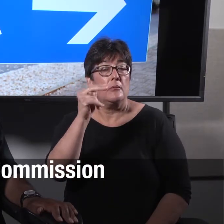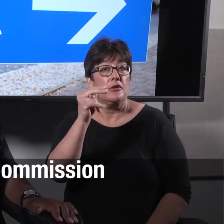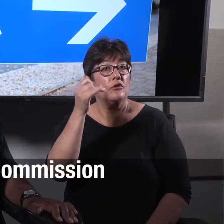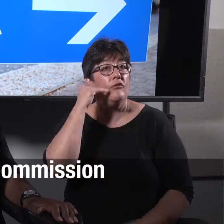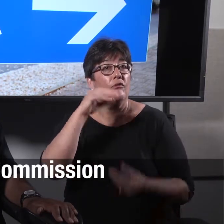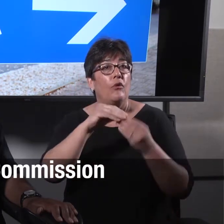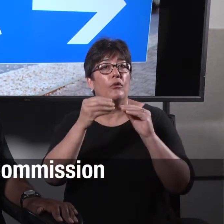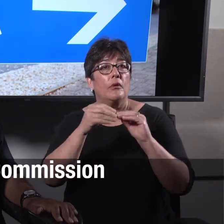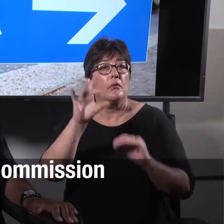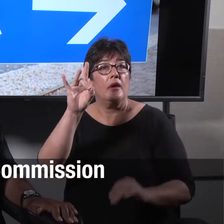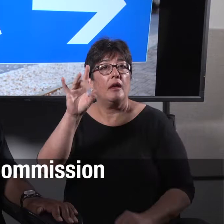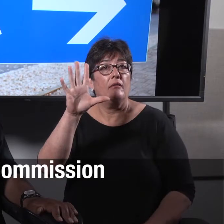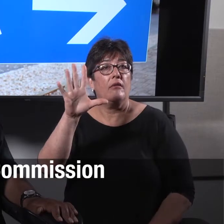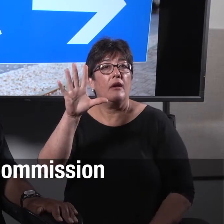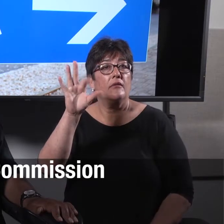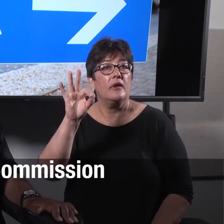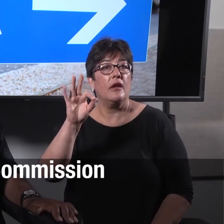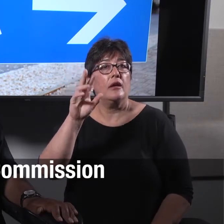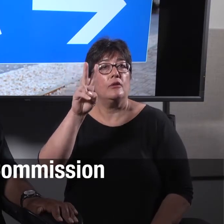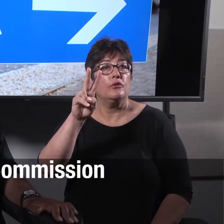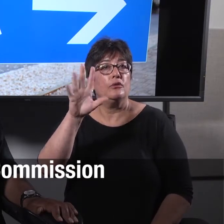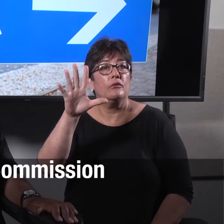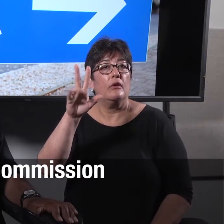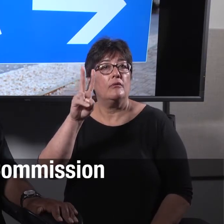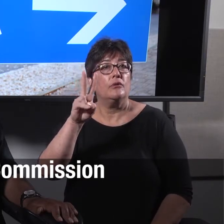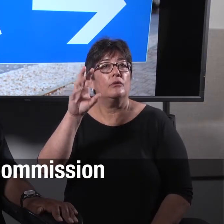859-252-0071, as they are the enforcement arm of the ADA.